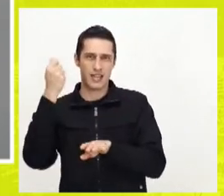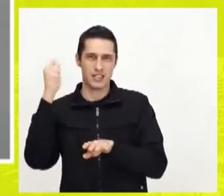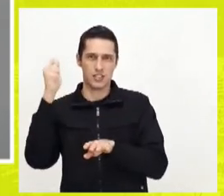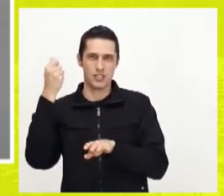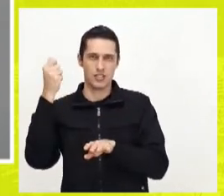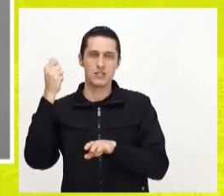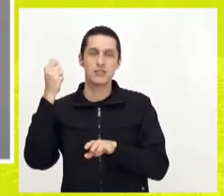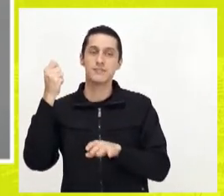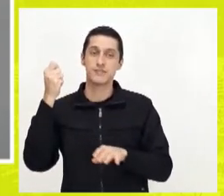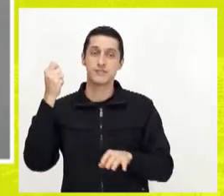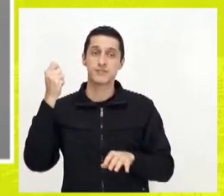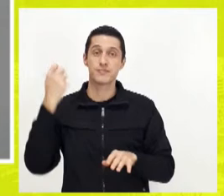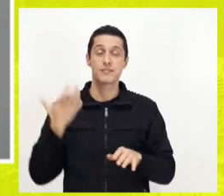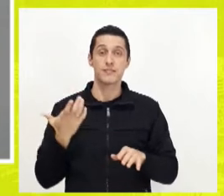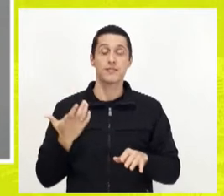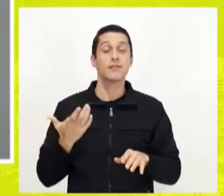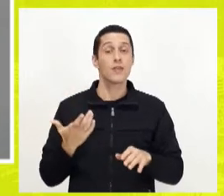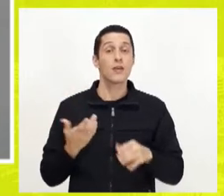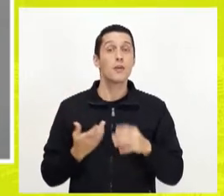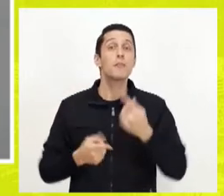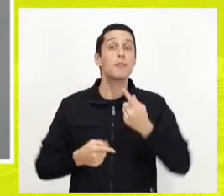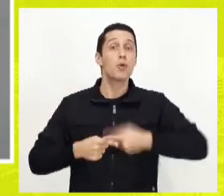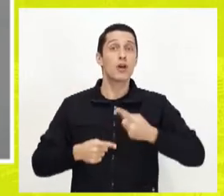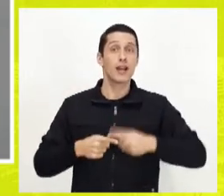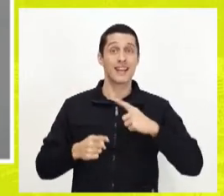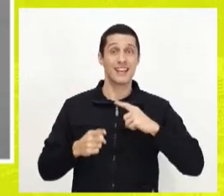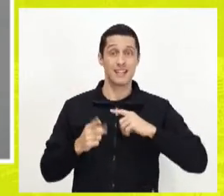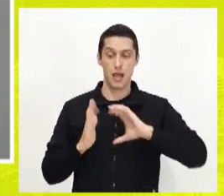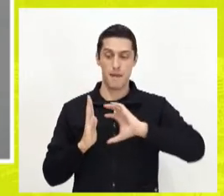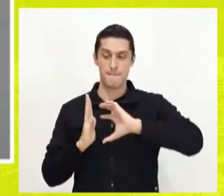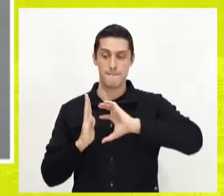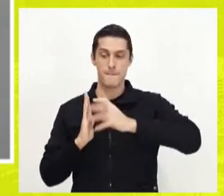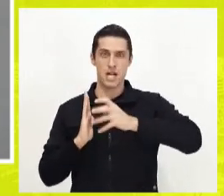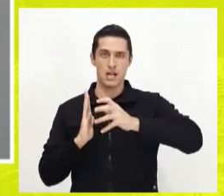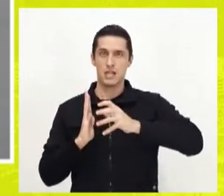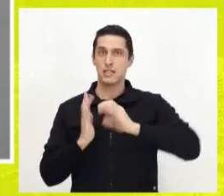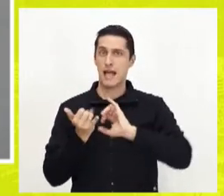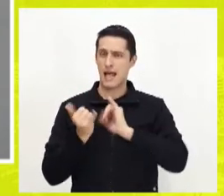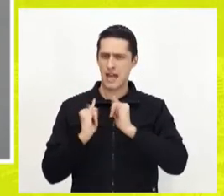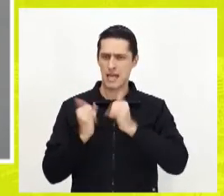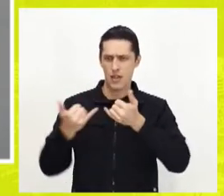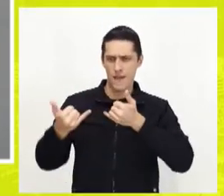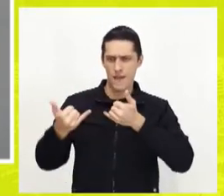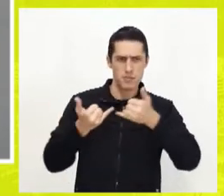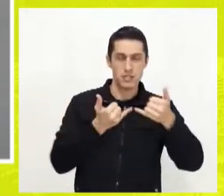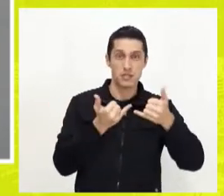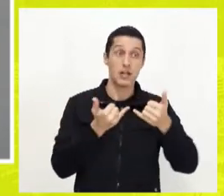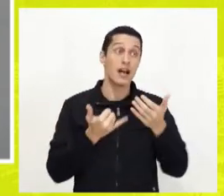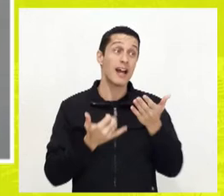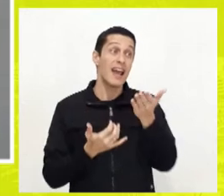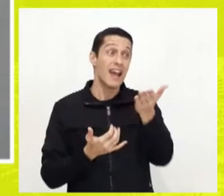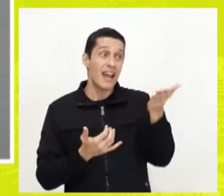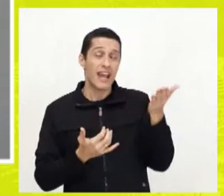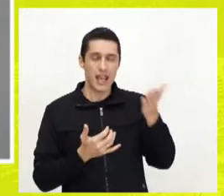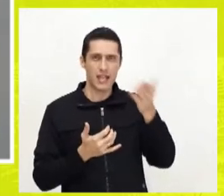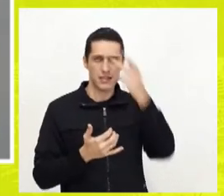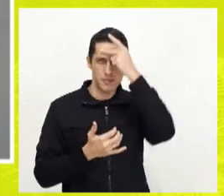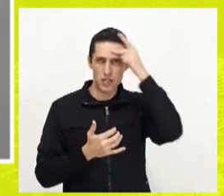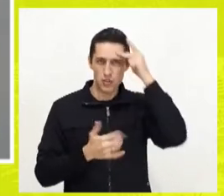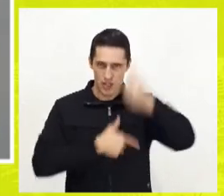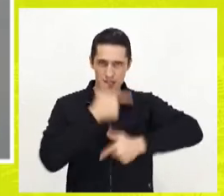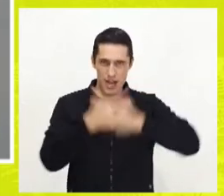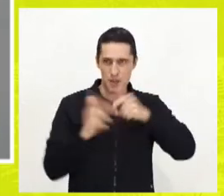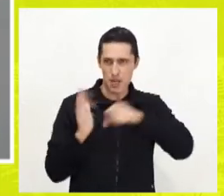and because of the existence of a database where fact checkers worldwide could